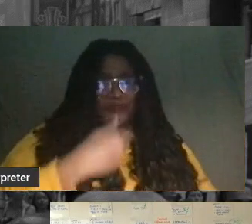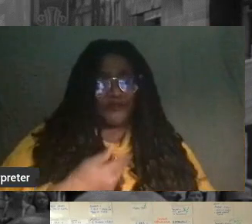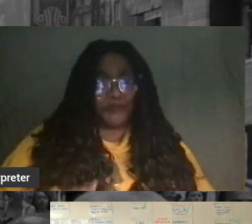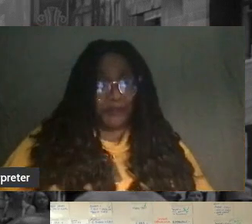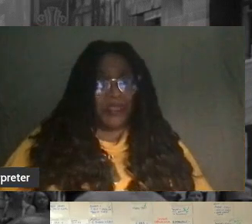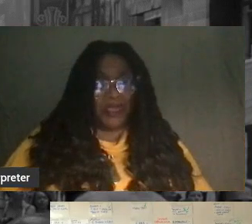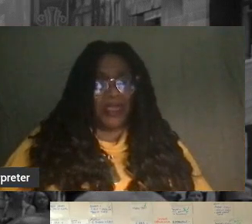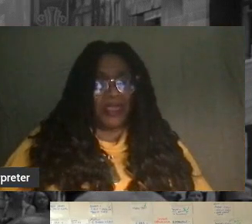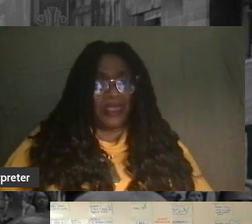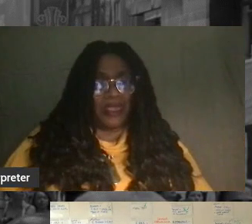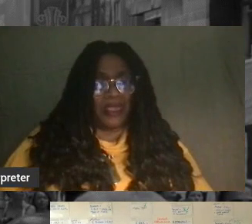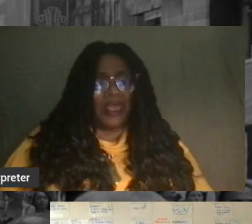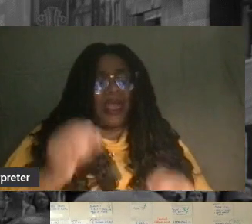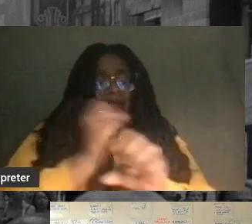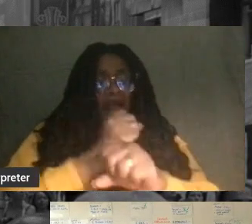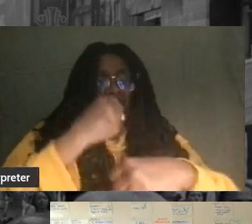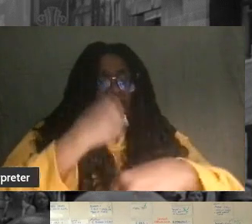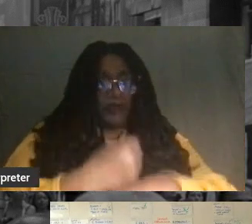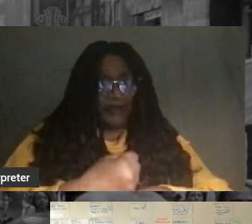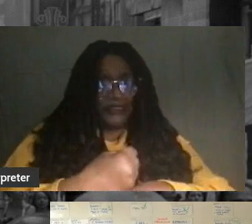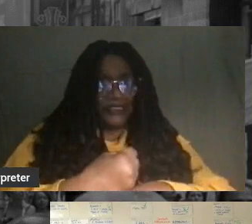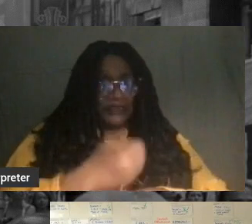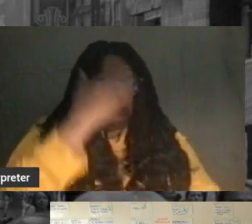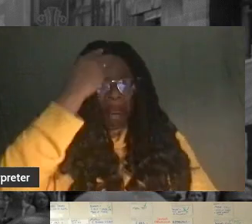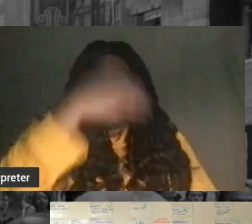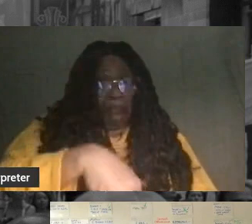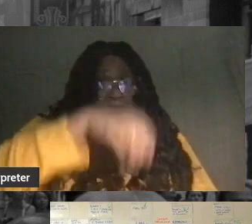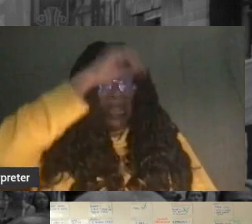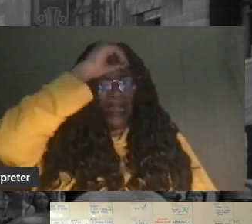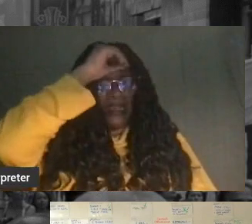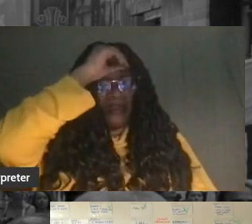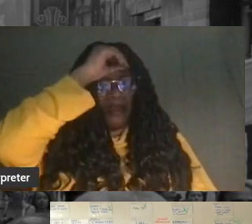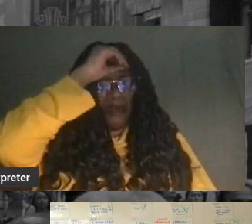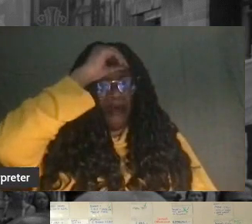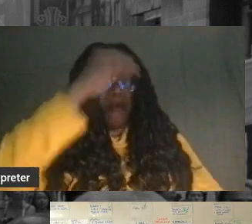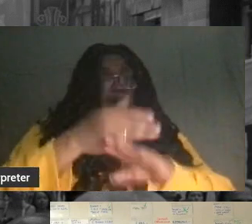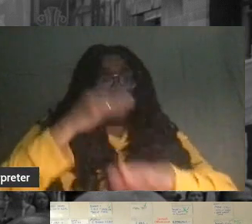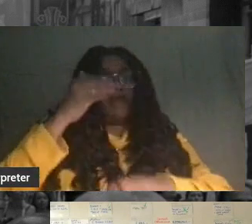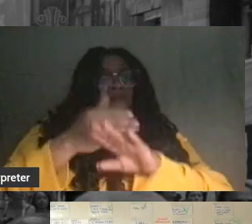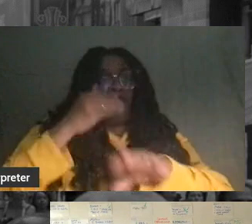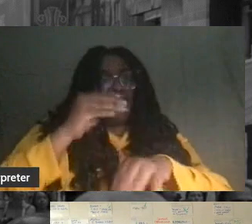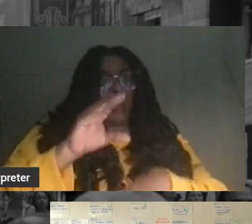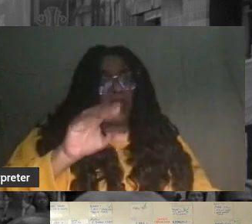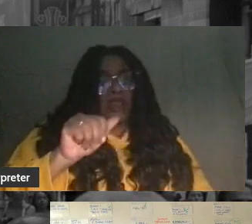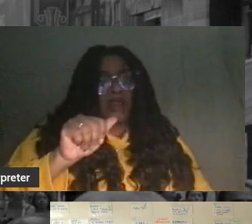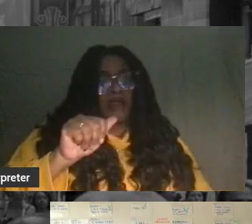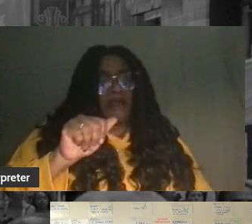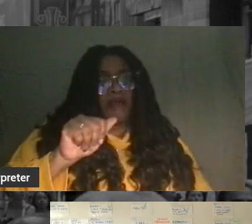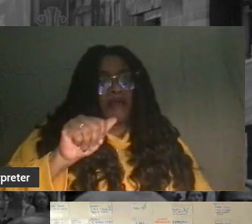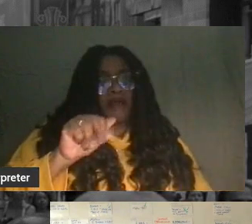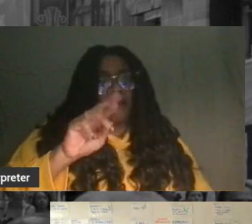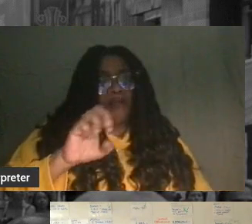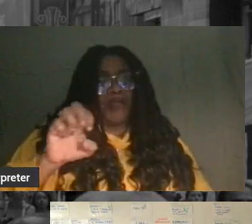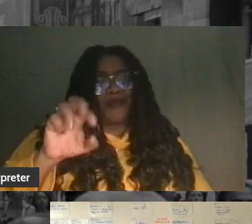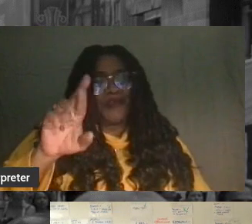producers who I had not come to know earlier in my career. And then, of course, there's my